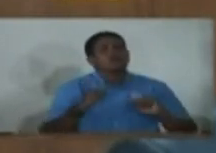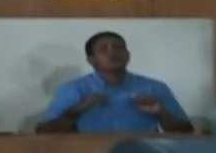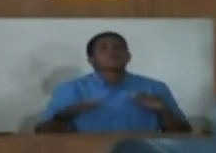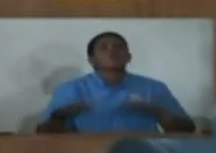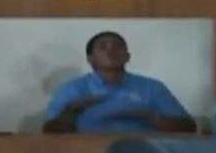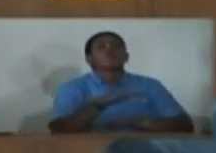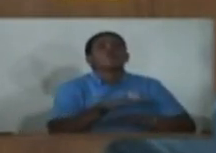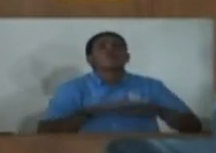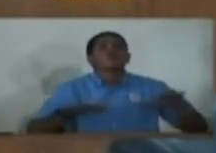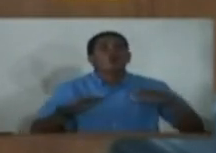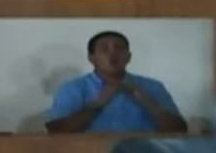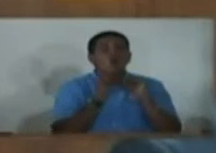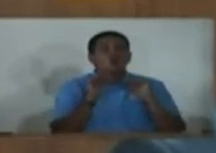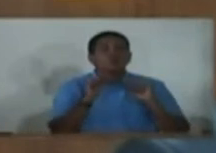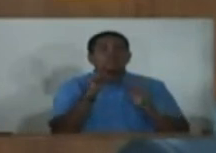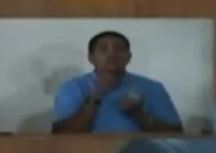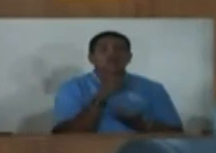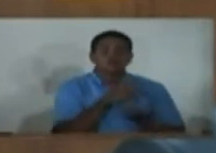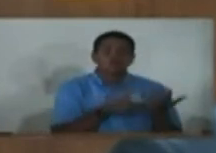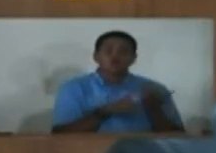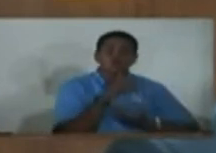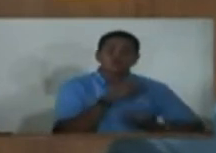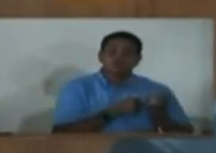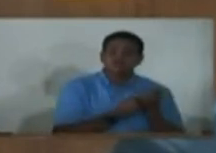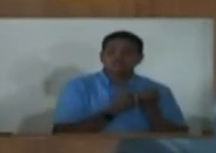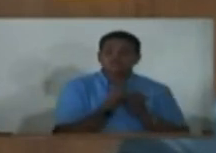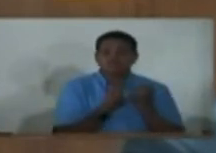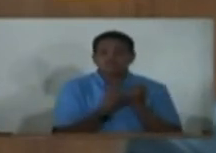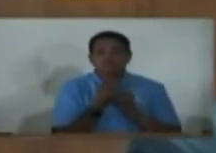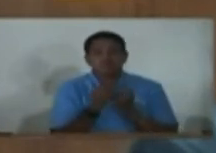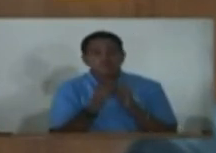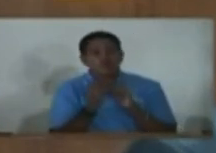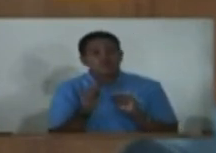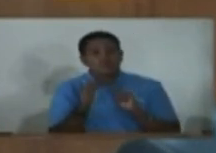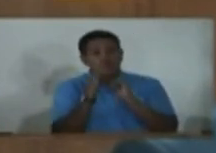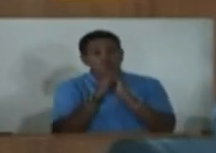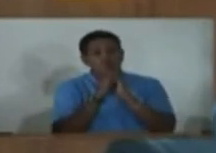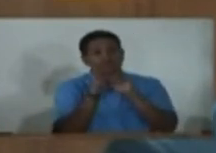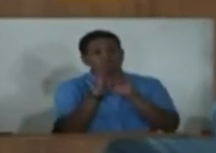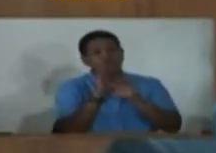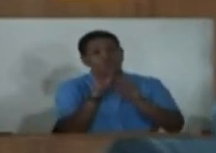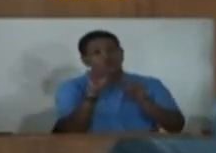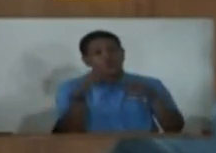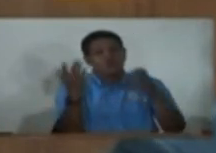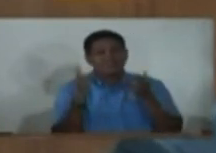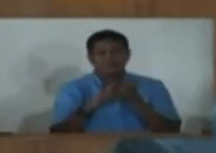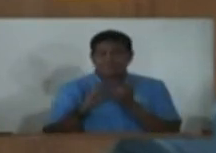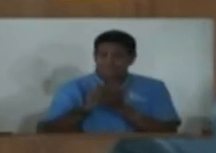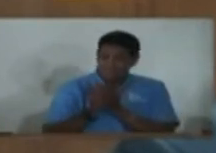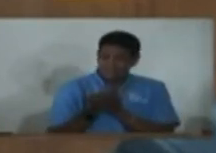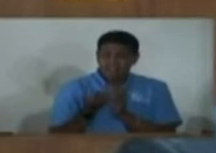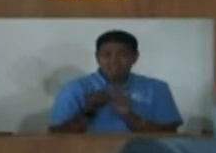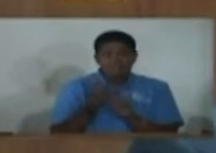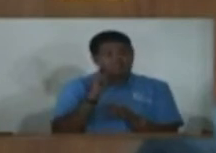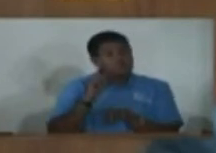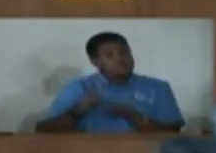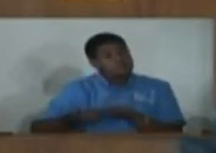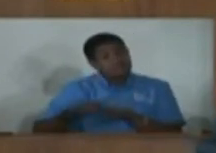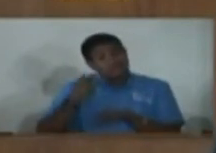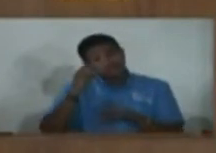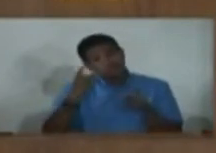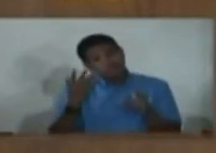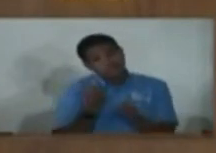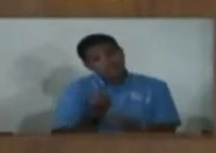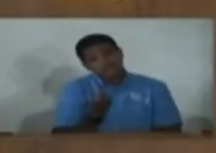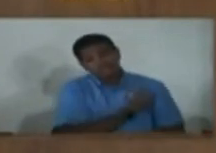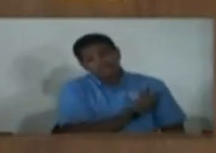how we can socialize, how we can worship, and so on is going to be dependent